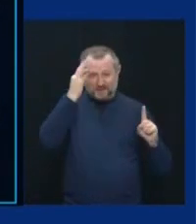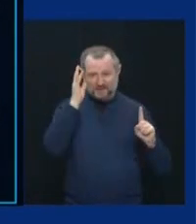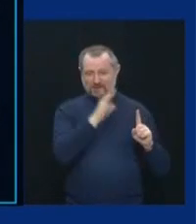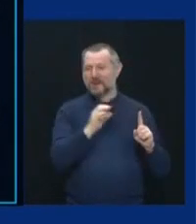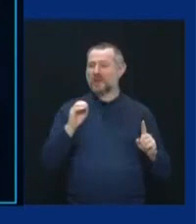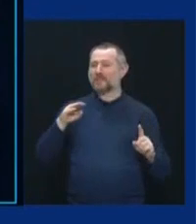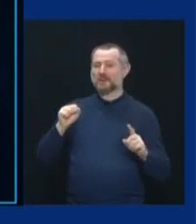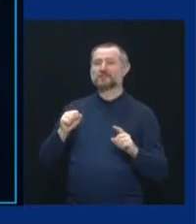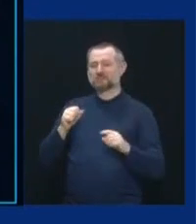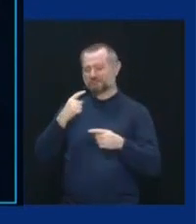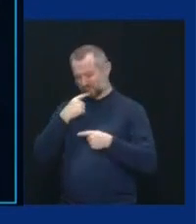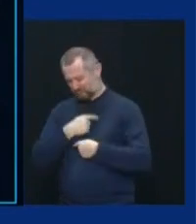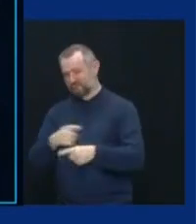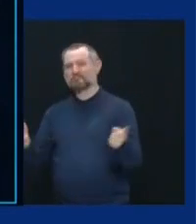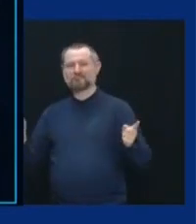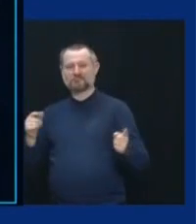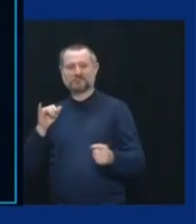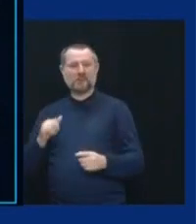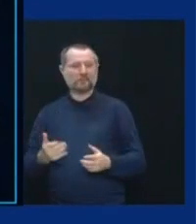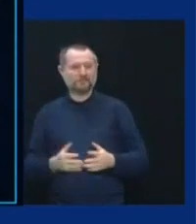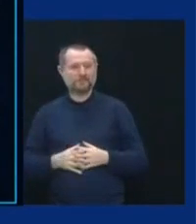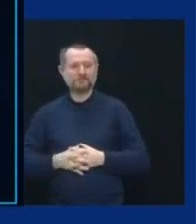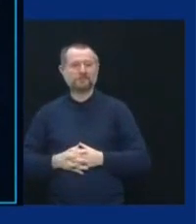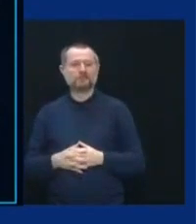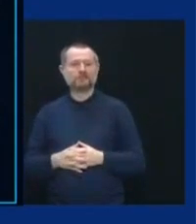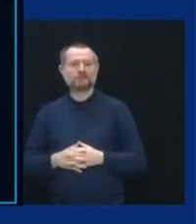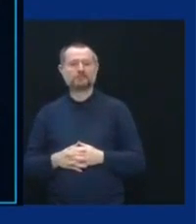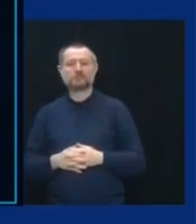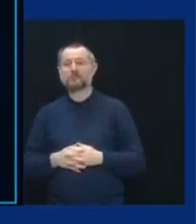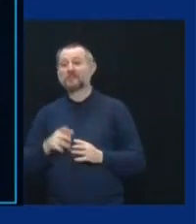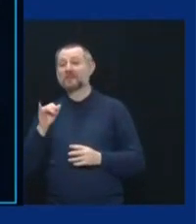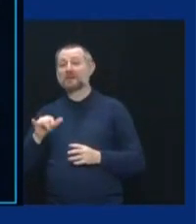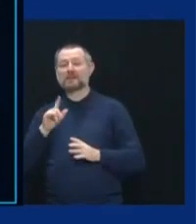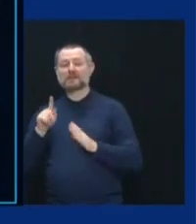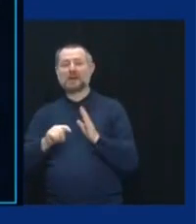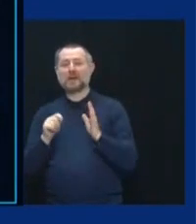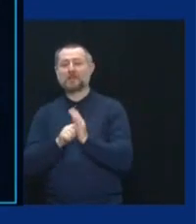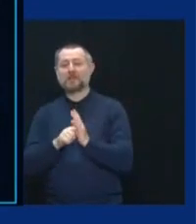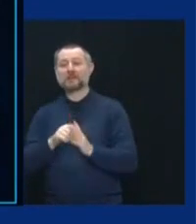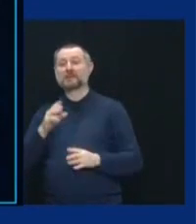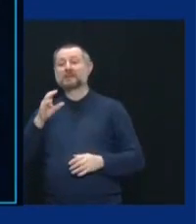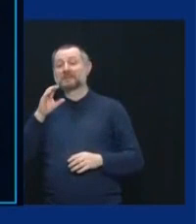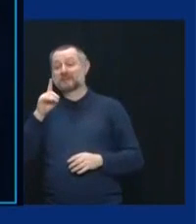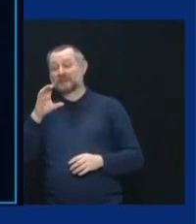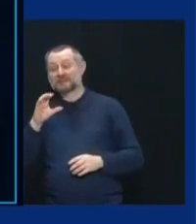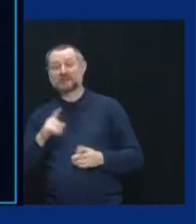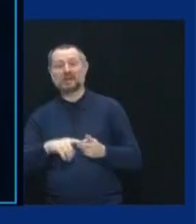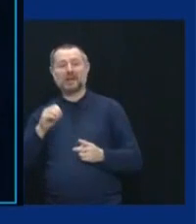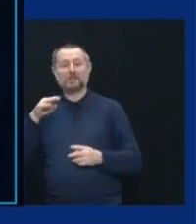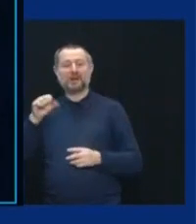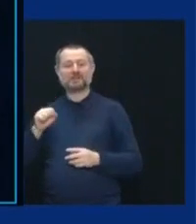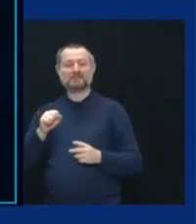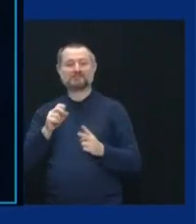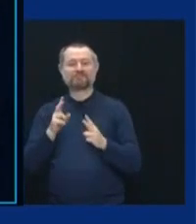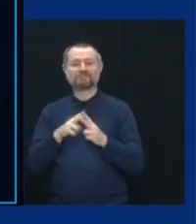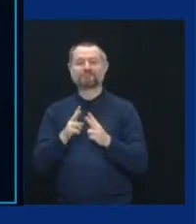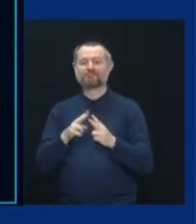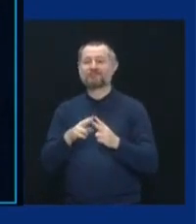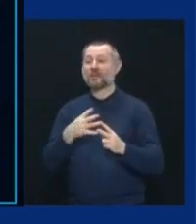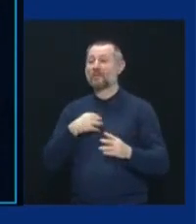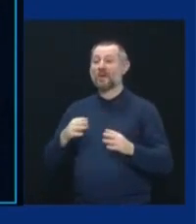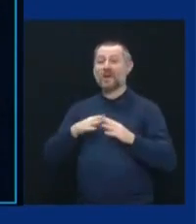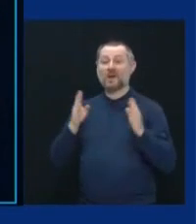decisions. And at the time, CDC, CMS, there were White House